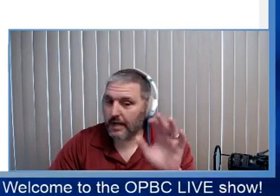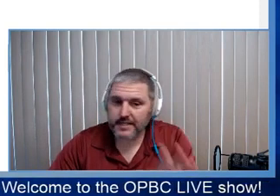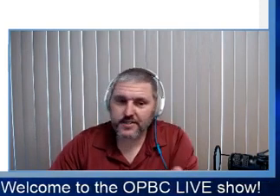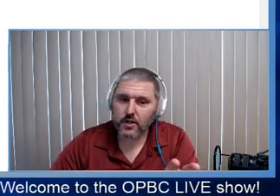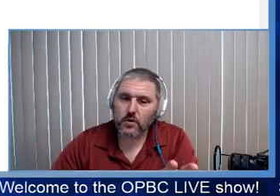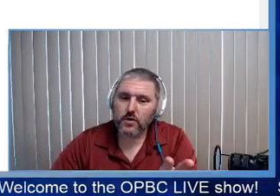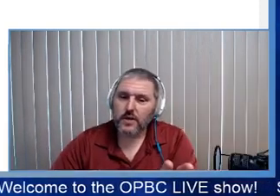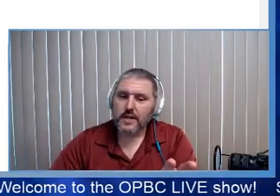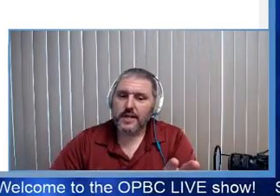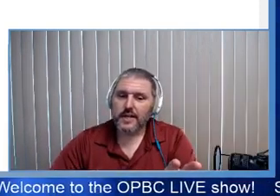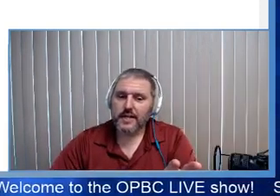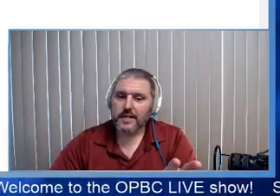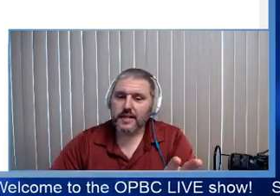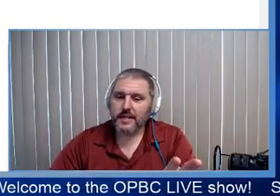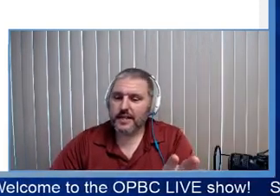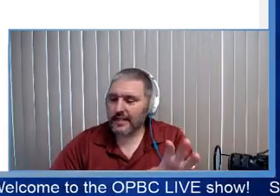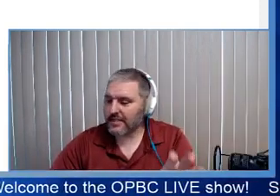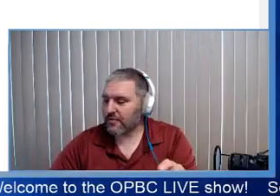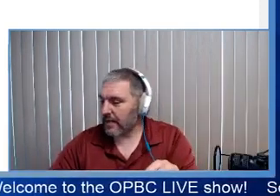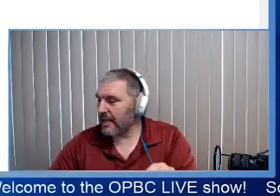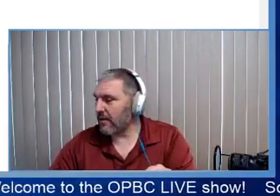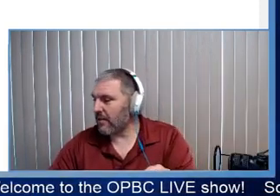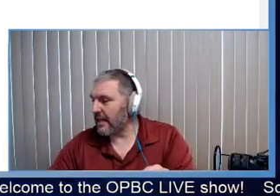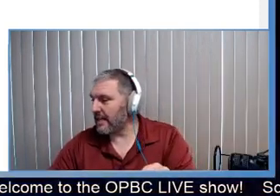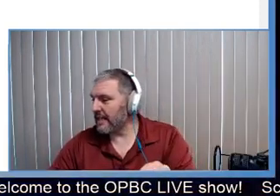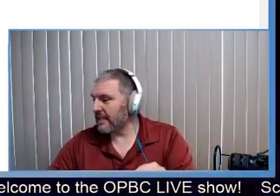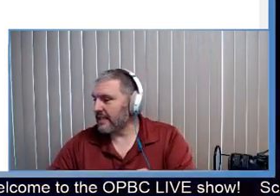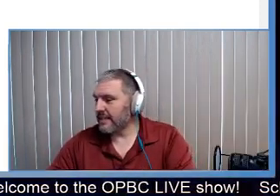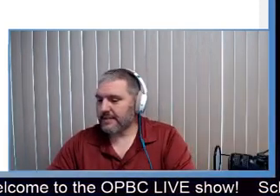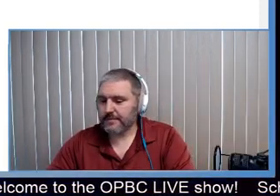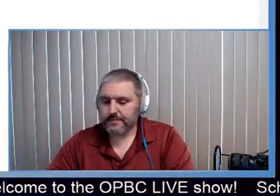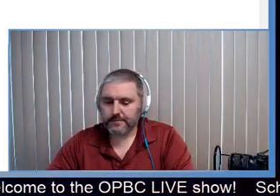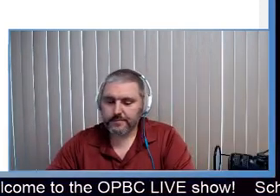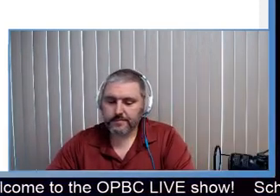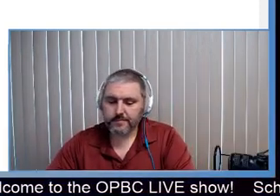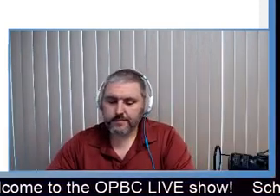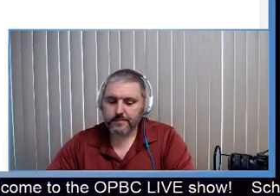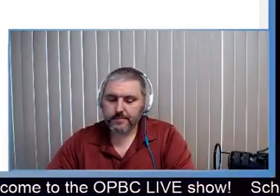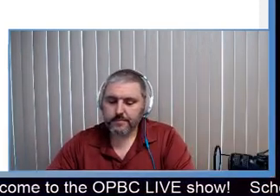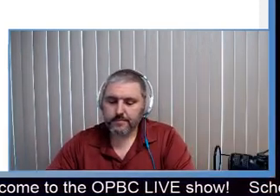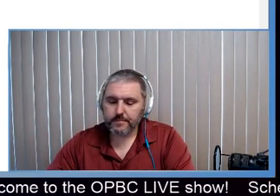But anyway, so it's real, right?